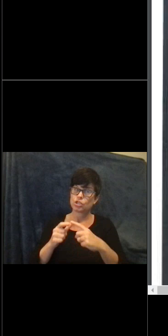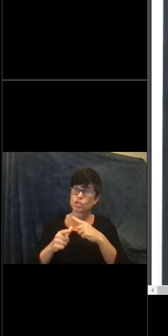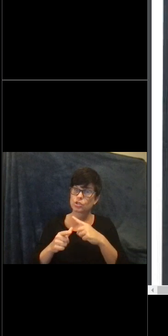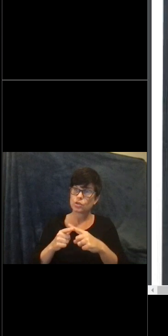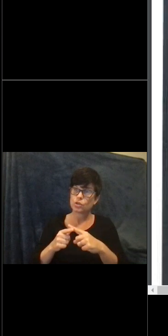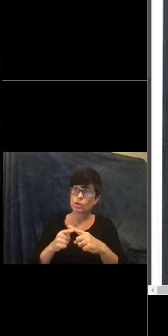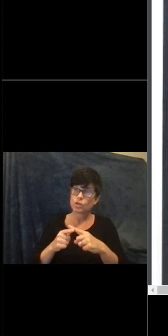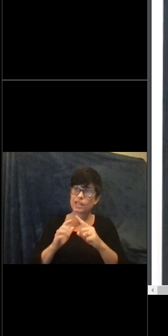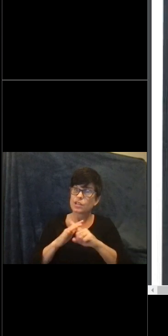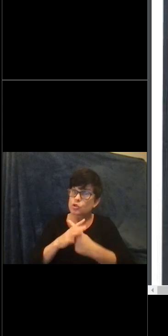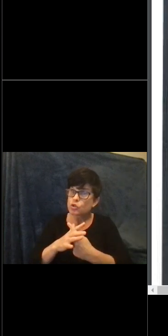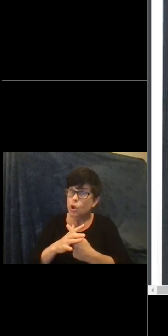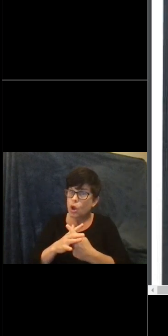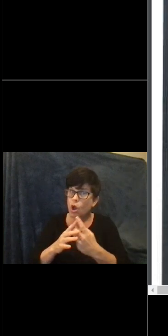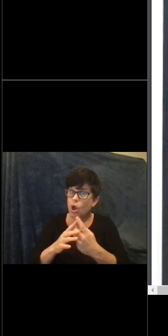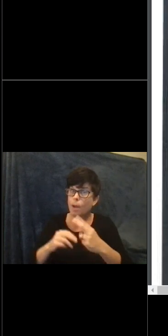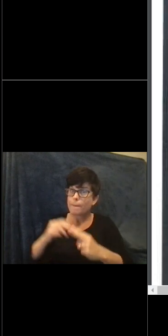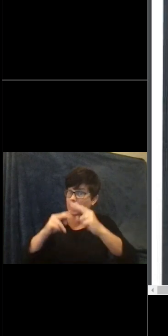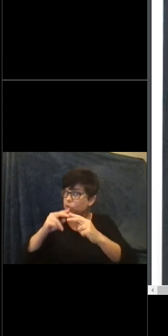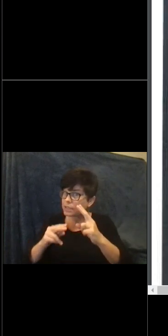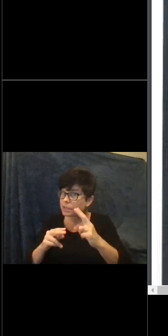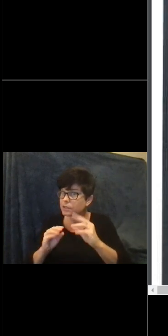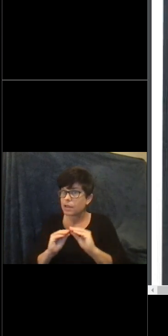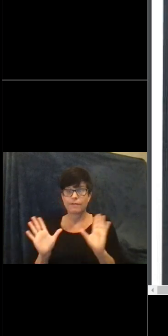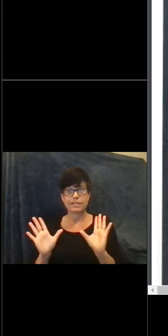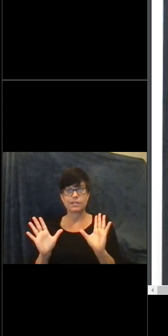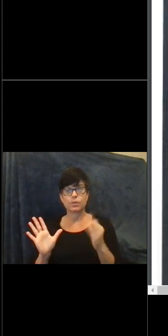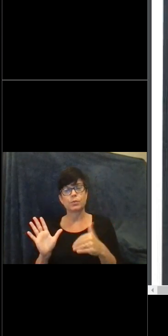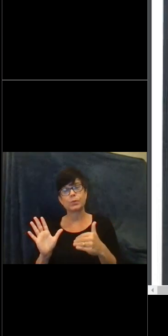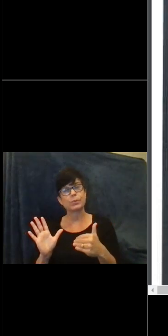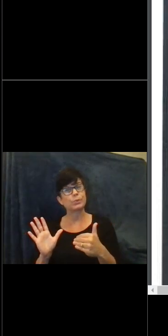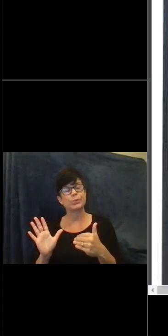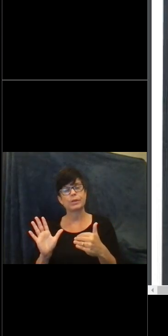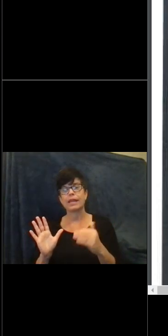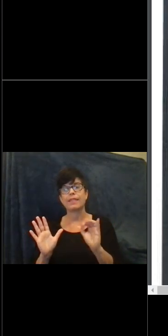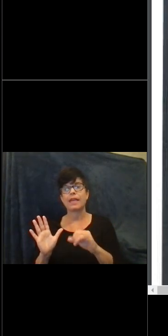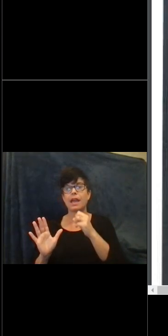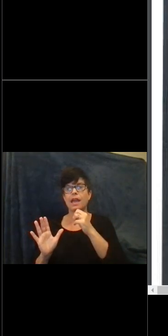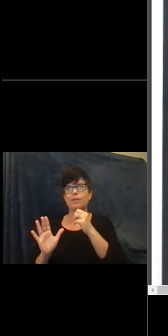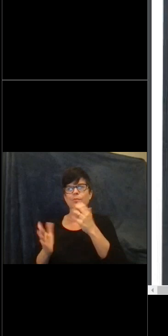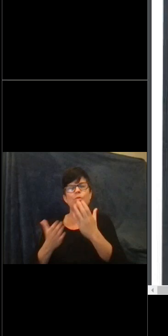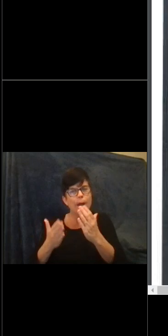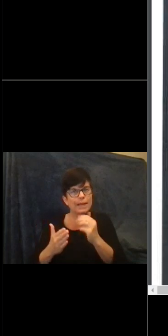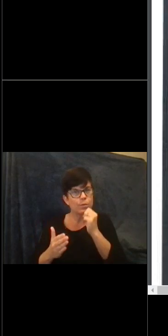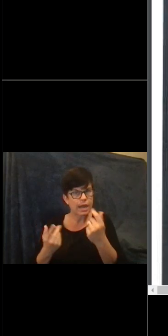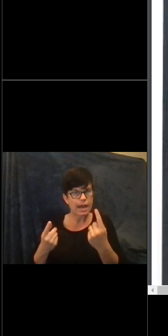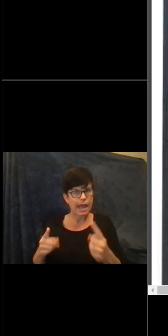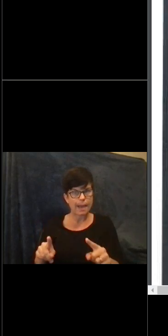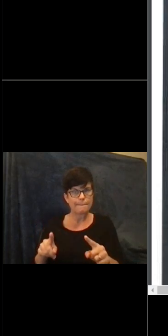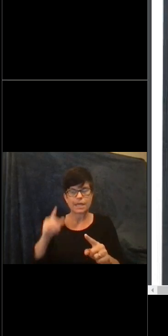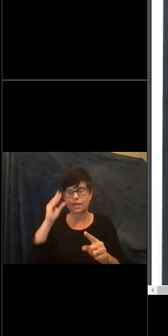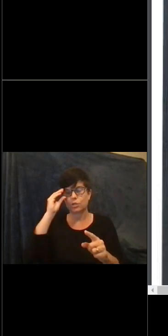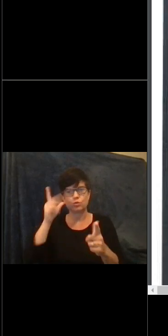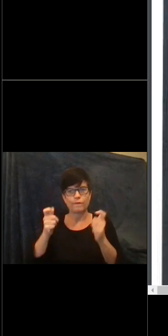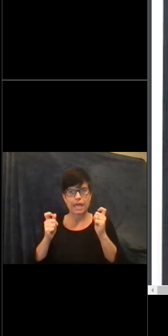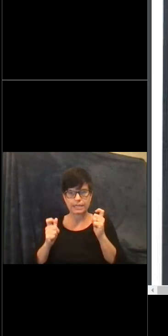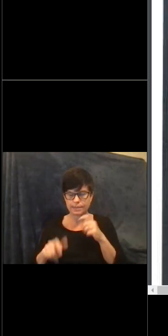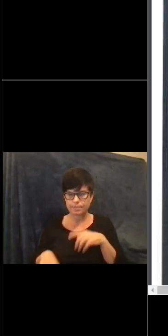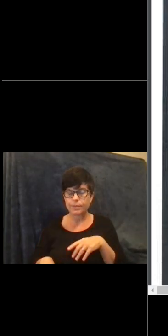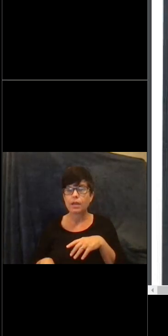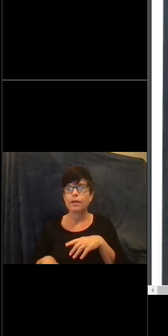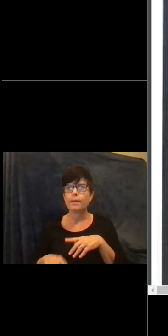to start construction? Because obviously that's very likely not going to happen. But, you know, the question, I think the